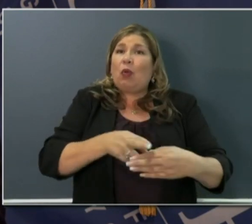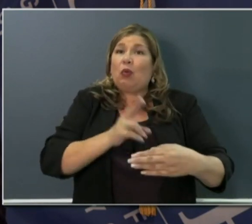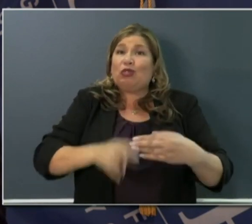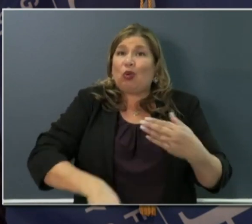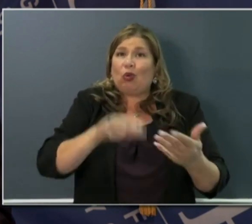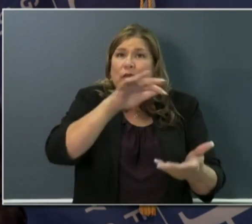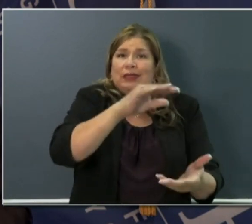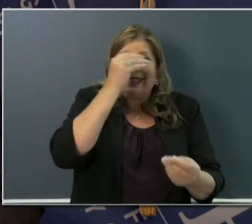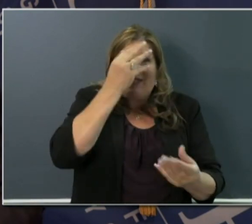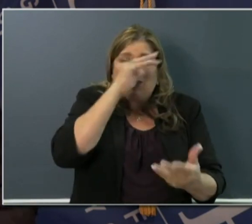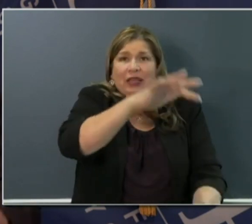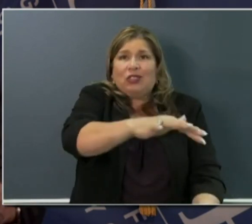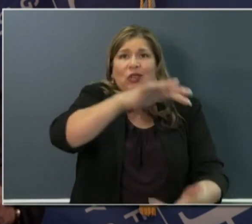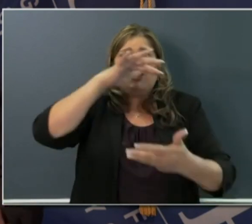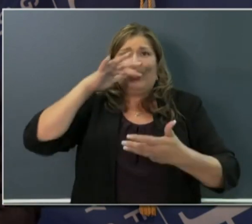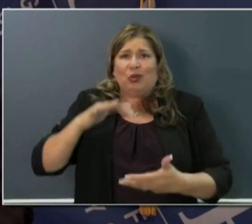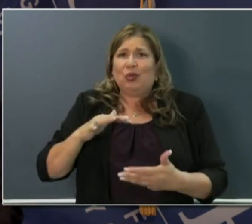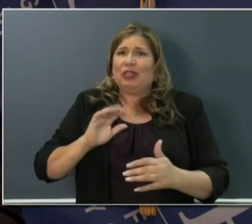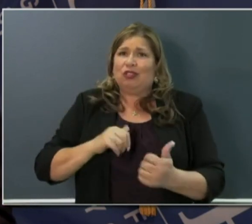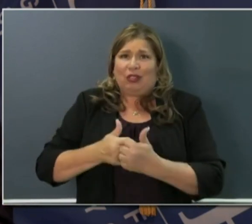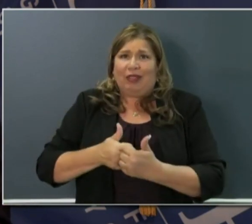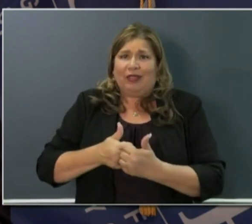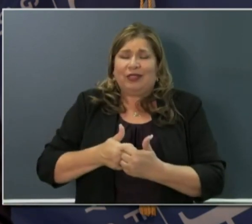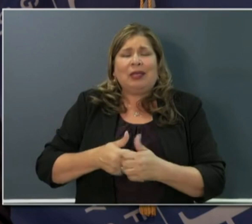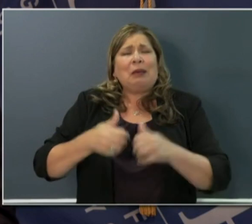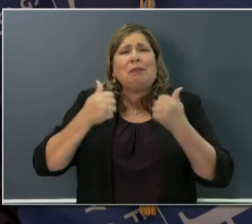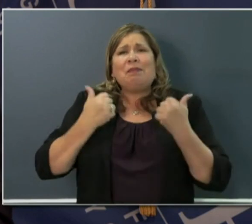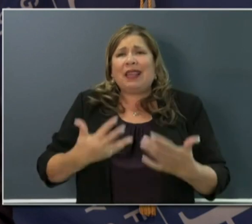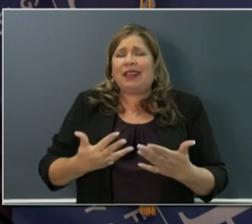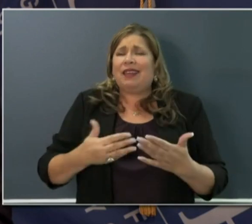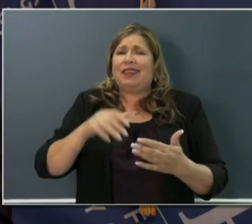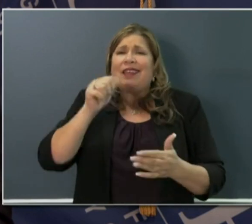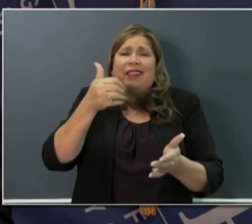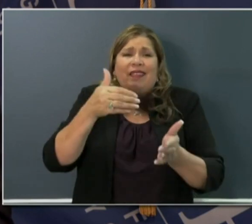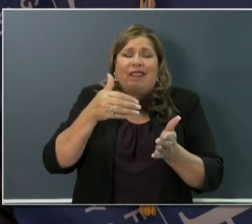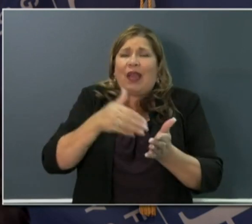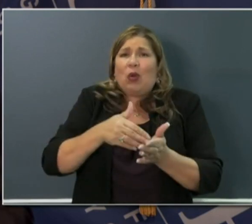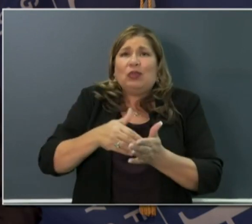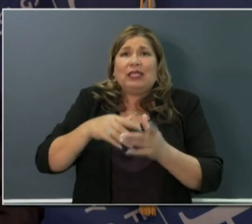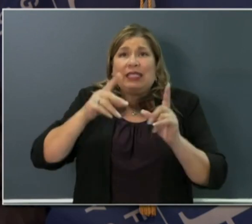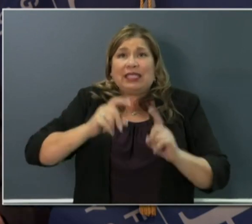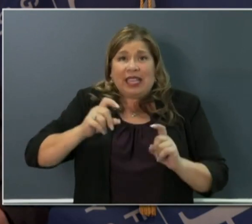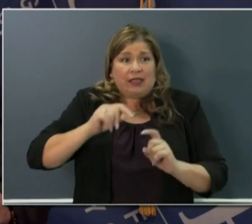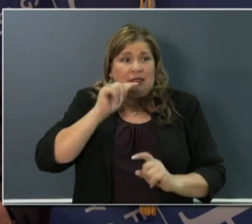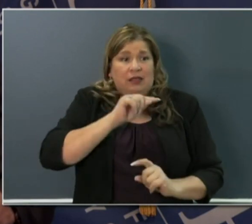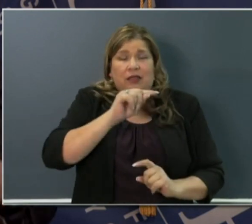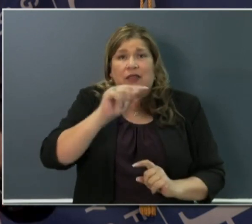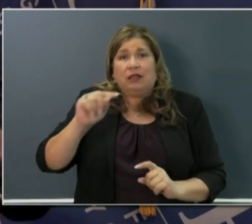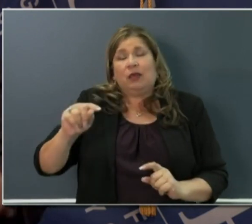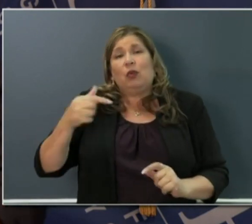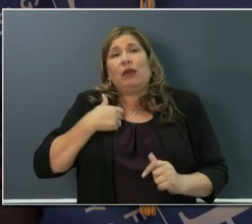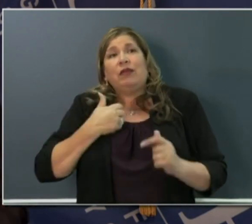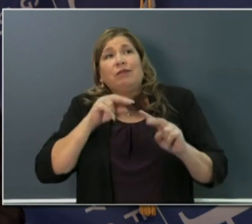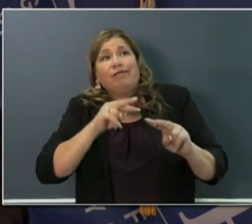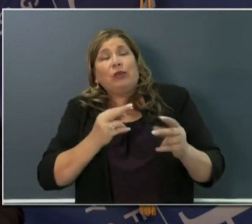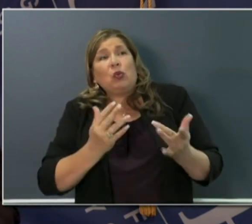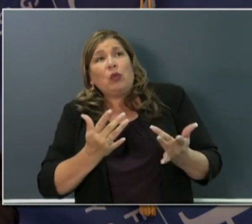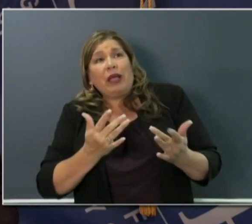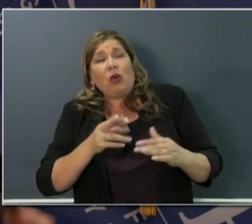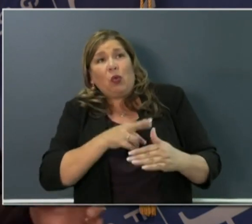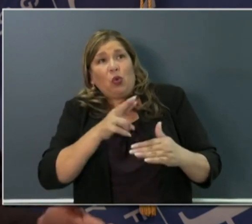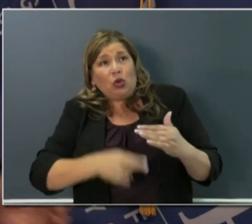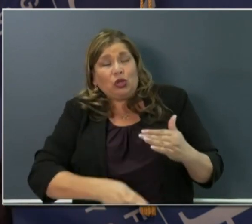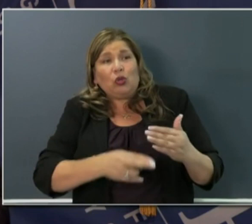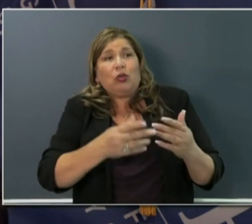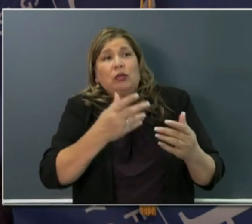results. Tens of thousands of those tests that I just mentioned are waiting for the results to be